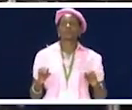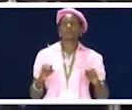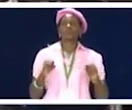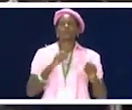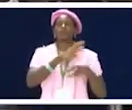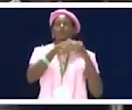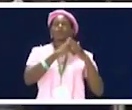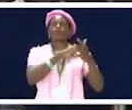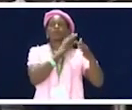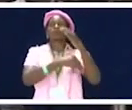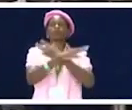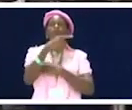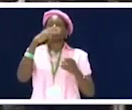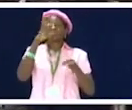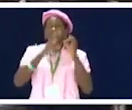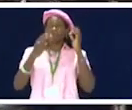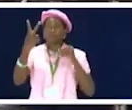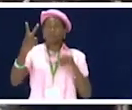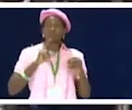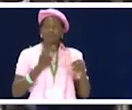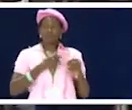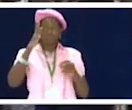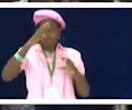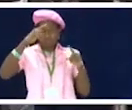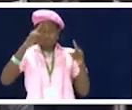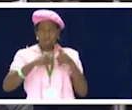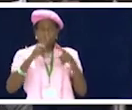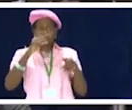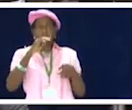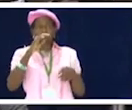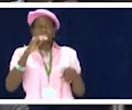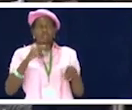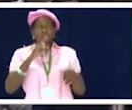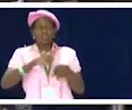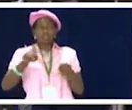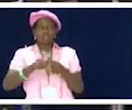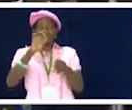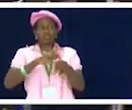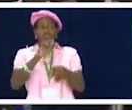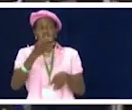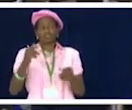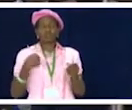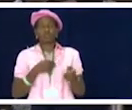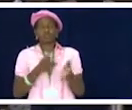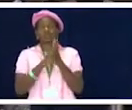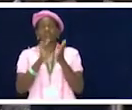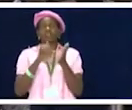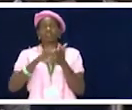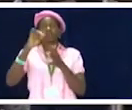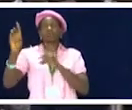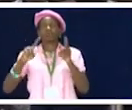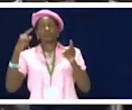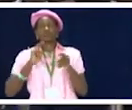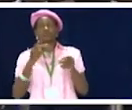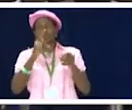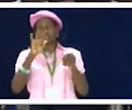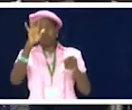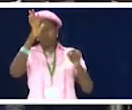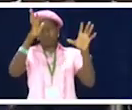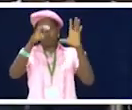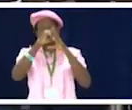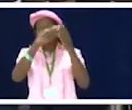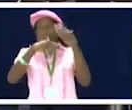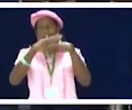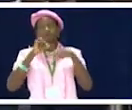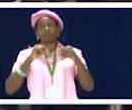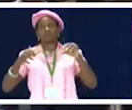Almighty God said, if two of us shall agree as touching anything we ask on earth, it shall be done for us by our Father in heaven. So I want you